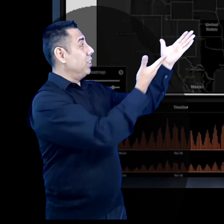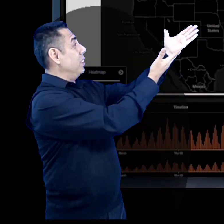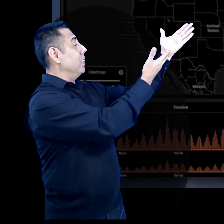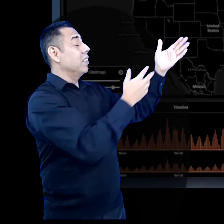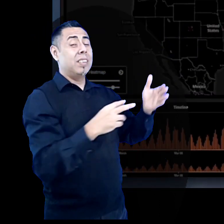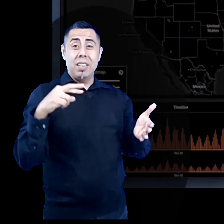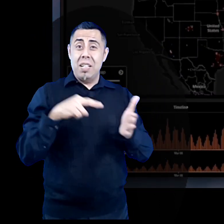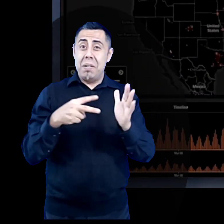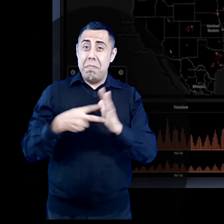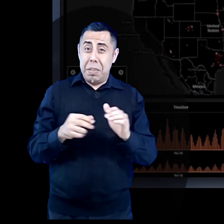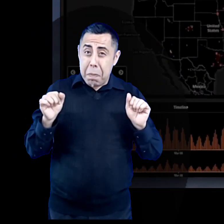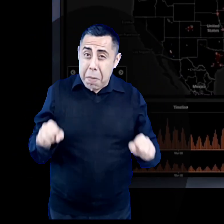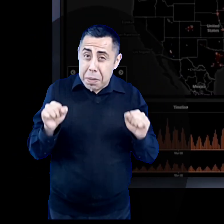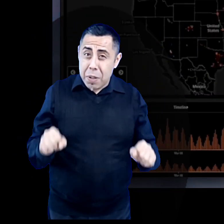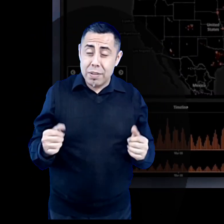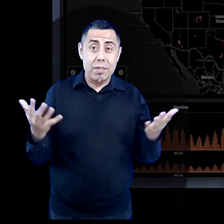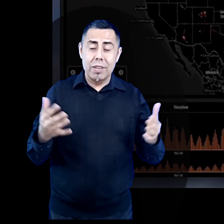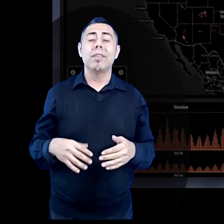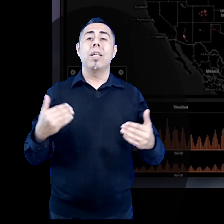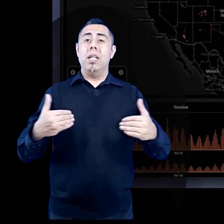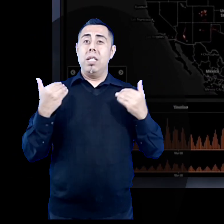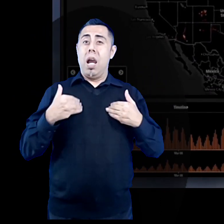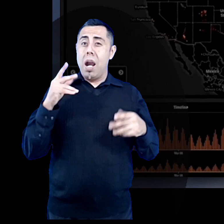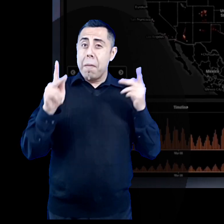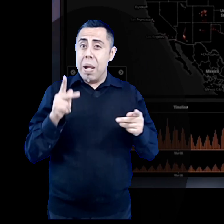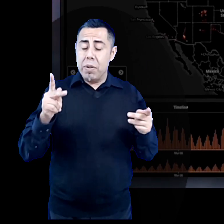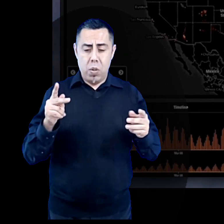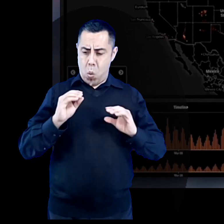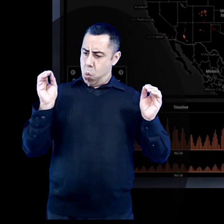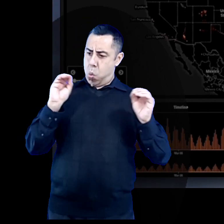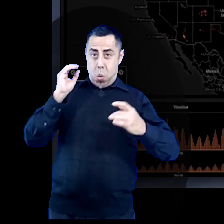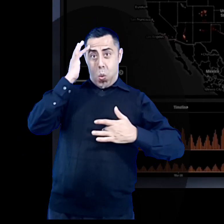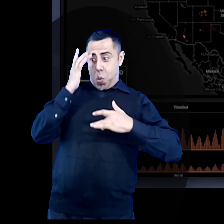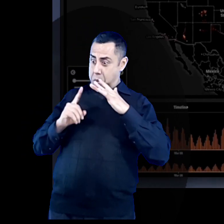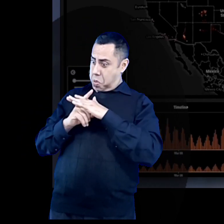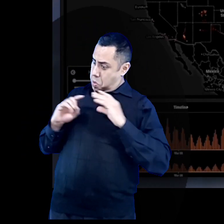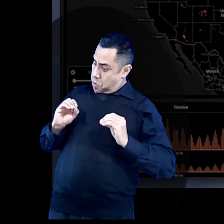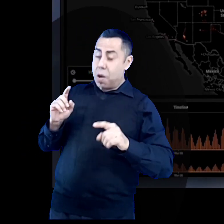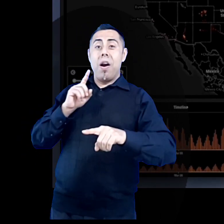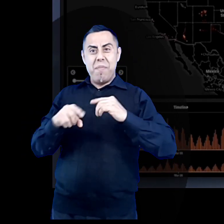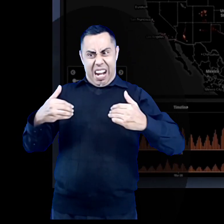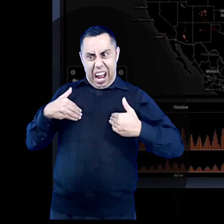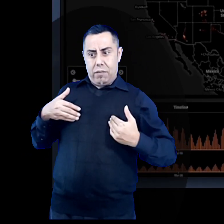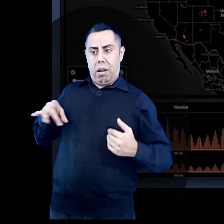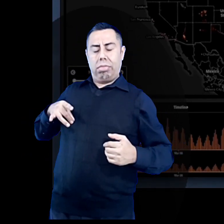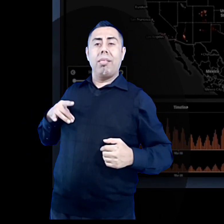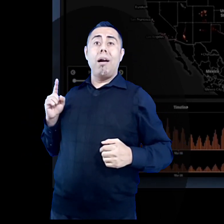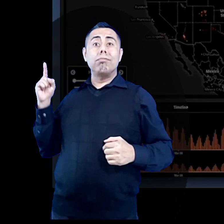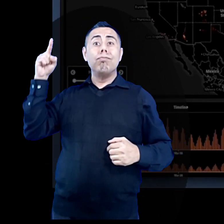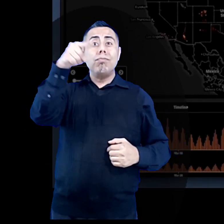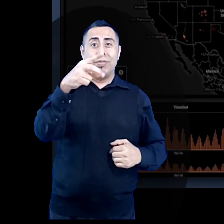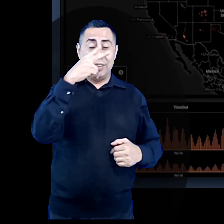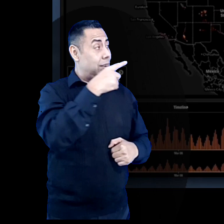which potentially these young people are asymptomatic, traveled, and now you see